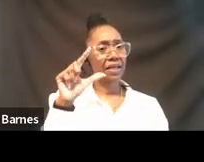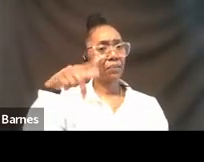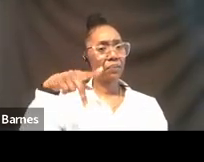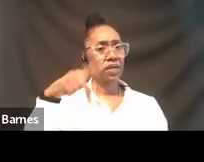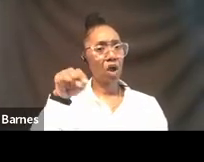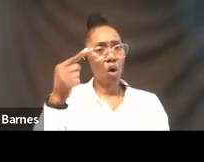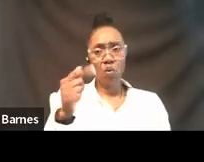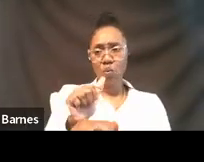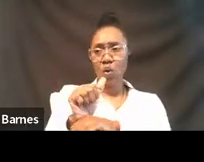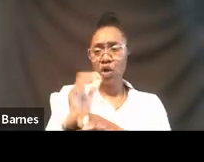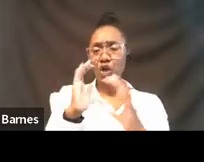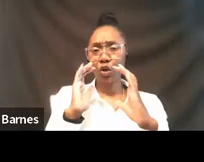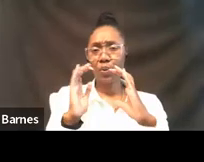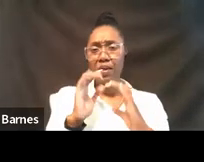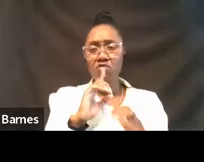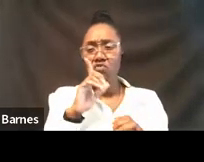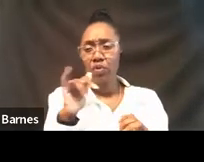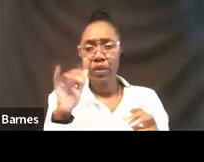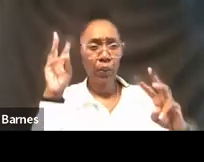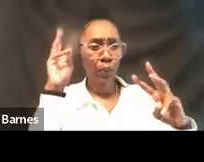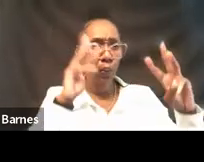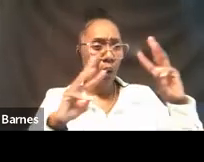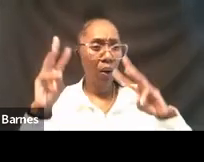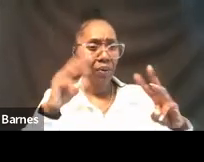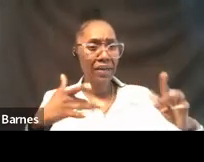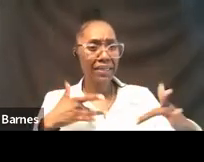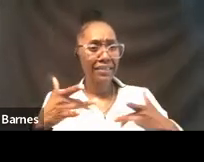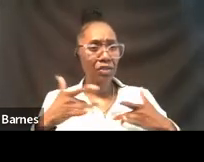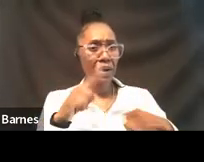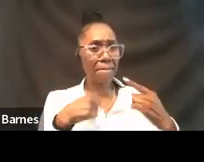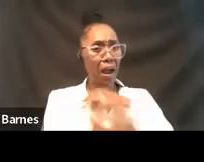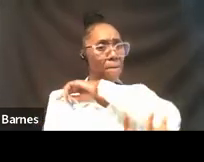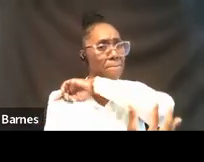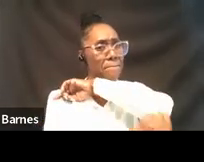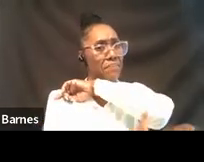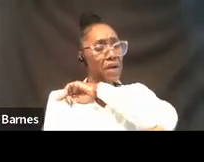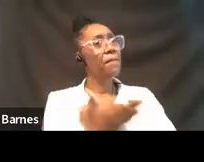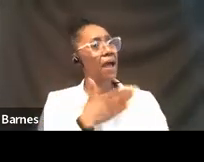communication be really worried about poverty? I'm glad you